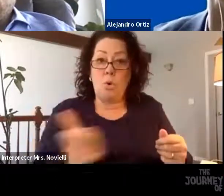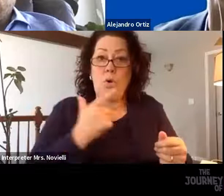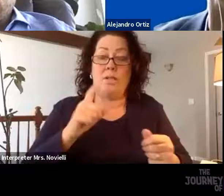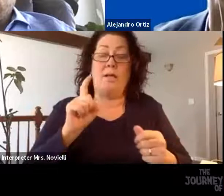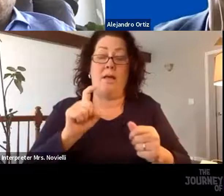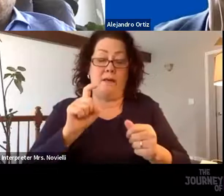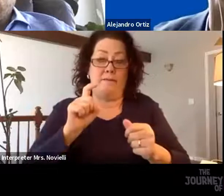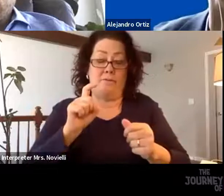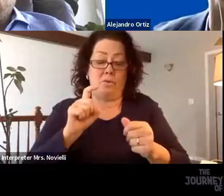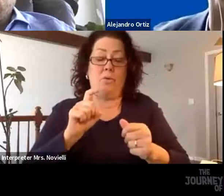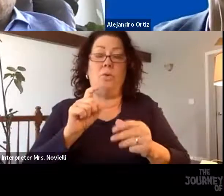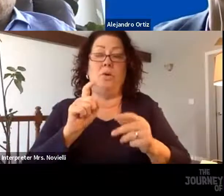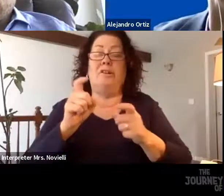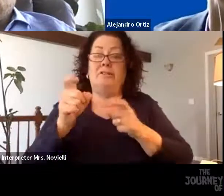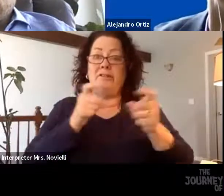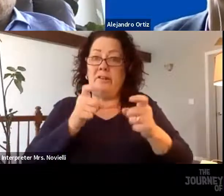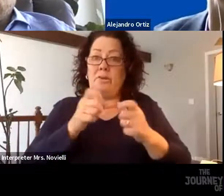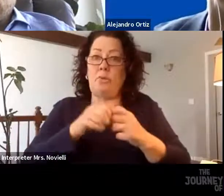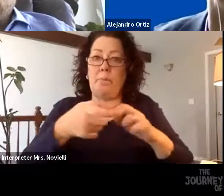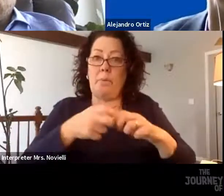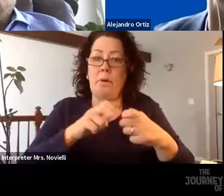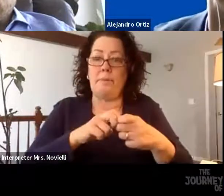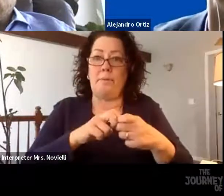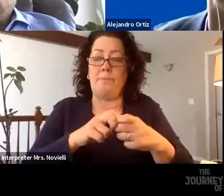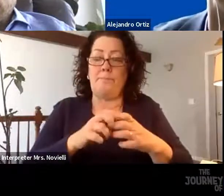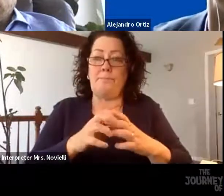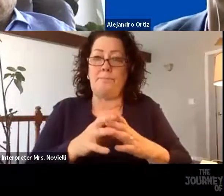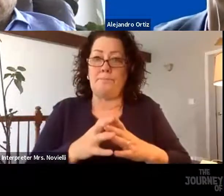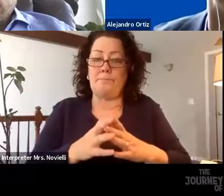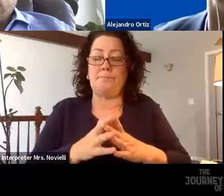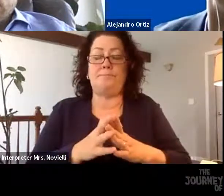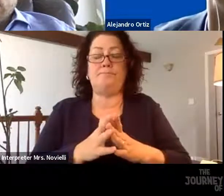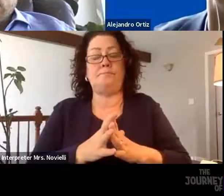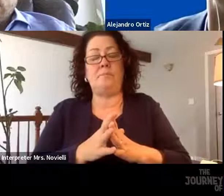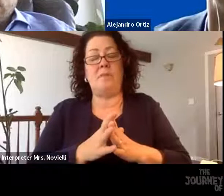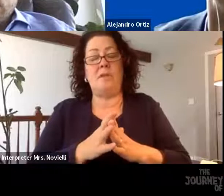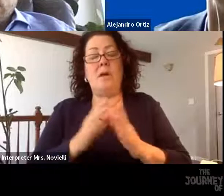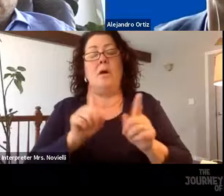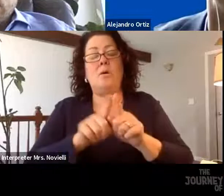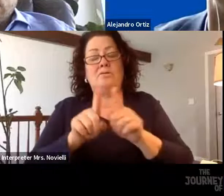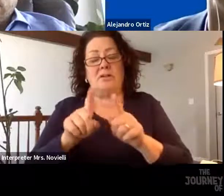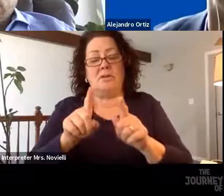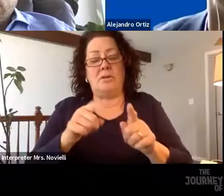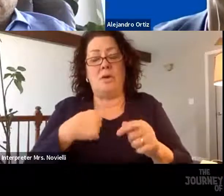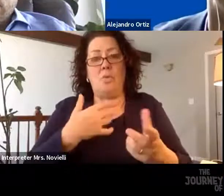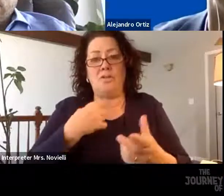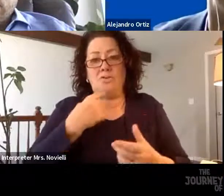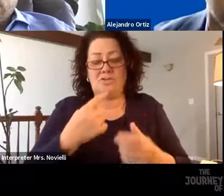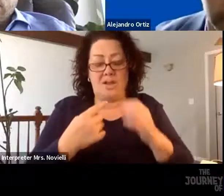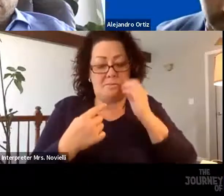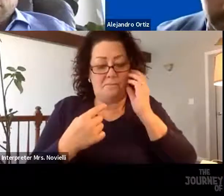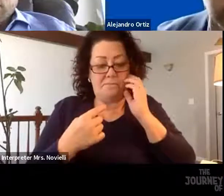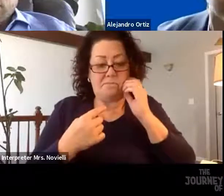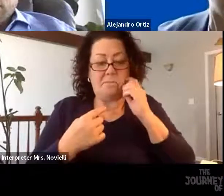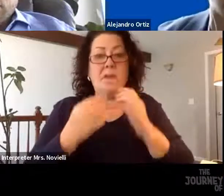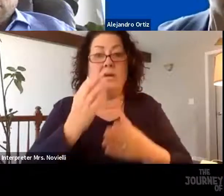can to deal with it and address it in all of its myriad of forms. I will also just say too, I know some